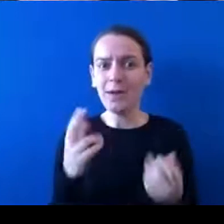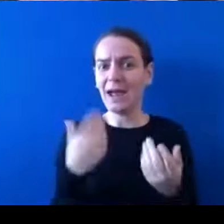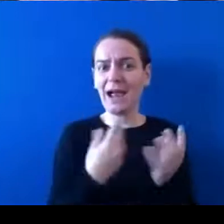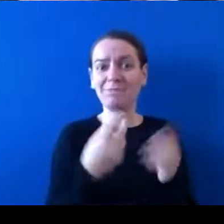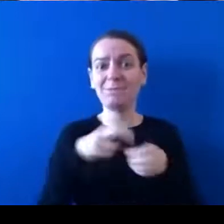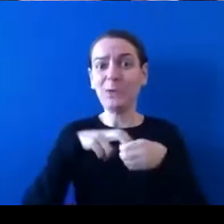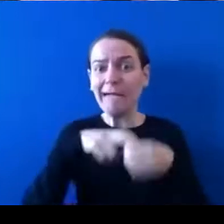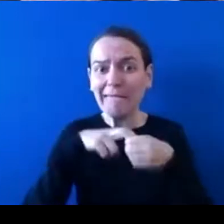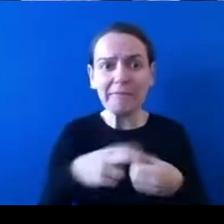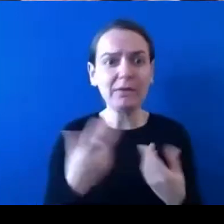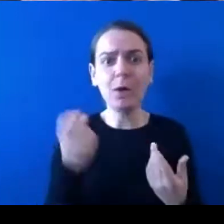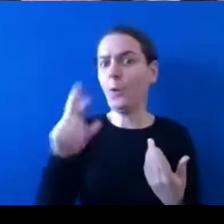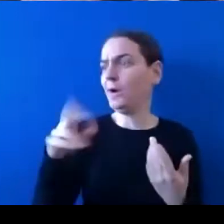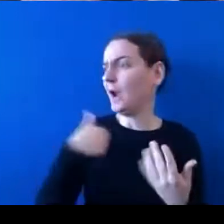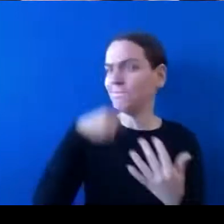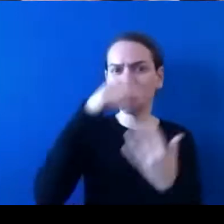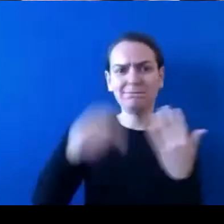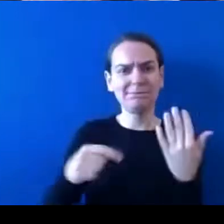college curriculum.